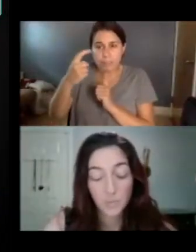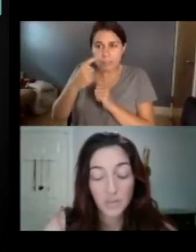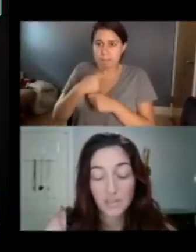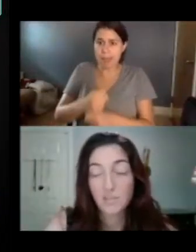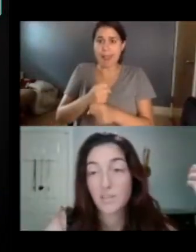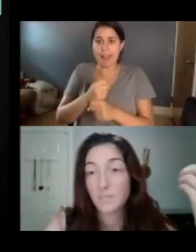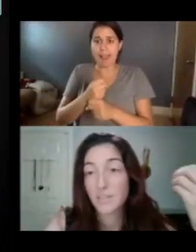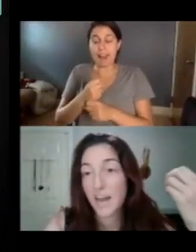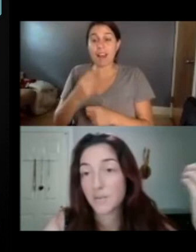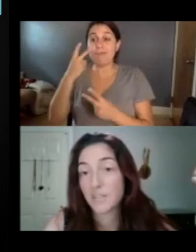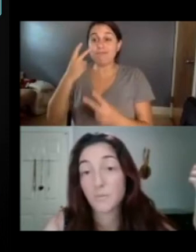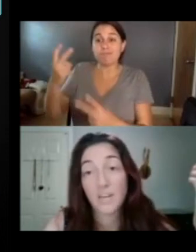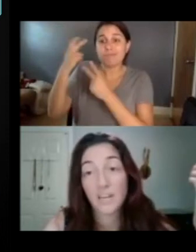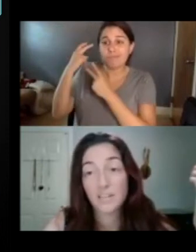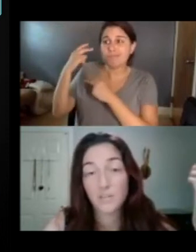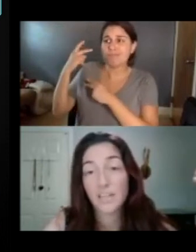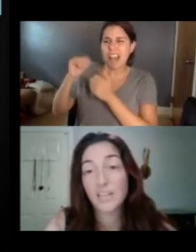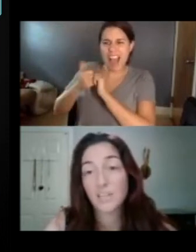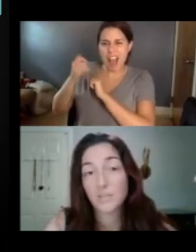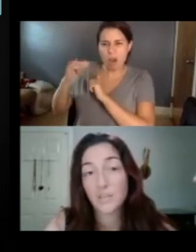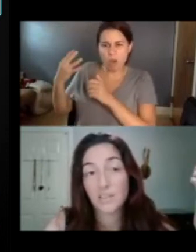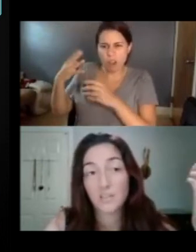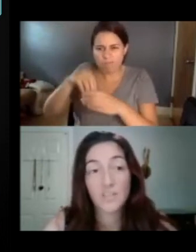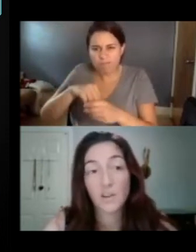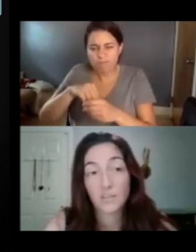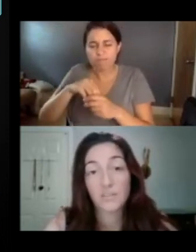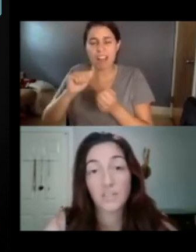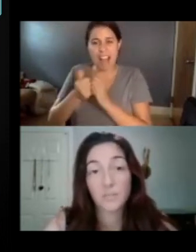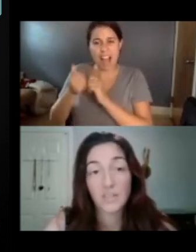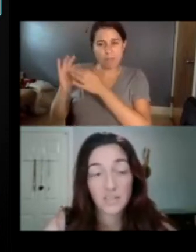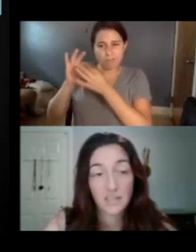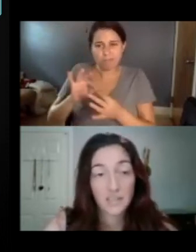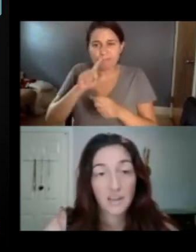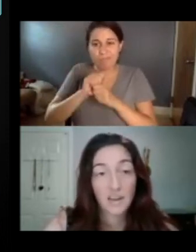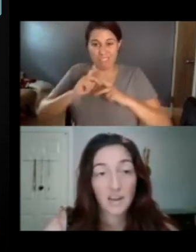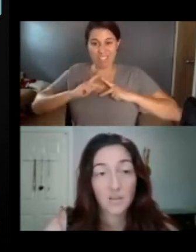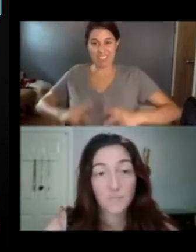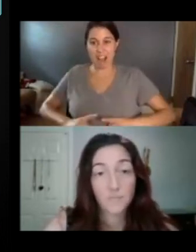get incorporated into dreams, and how is this related to the physiology of sleep?